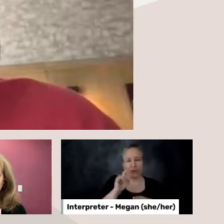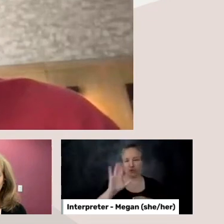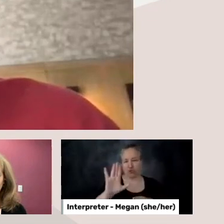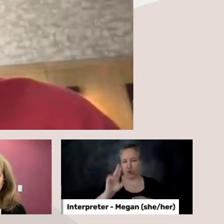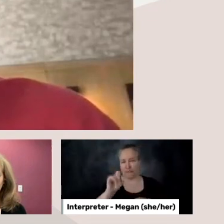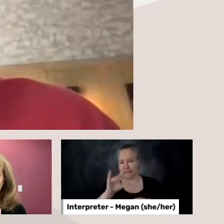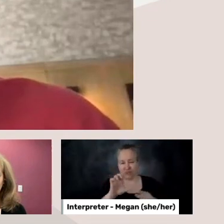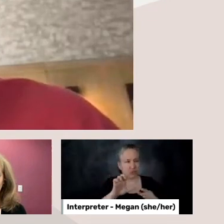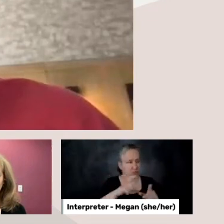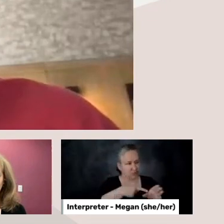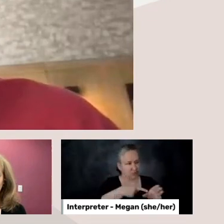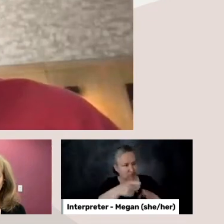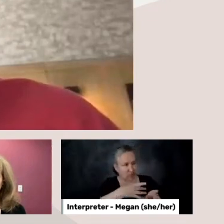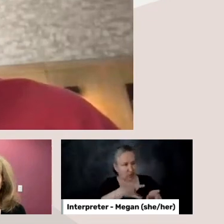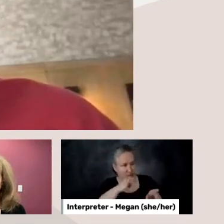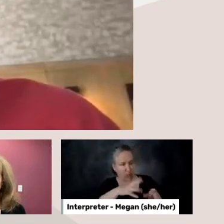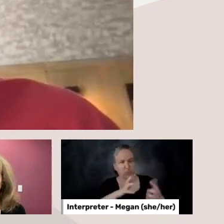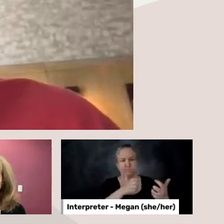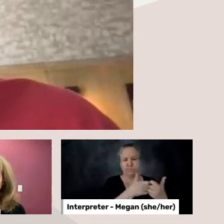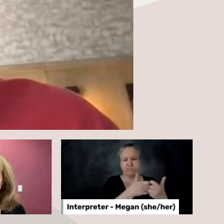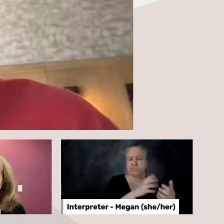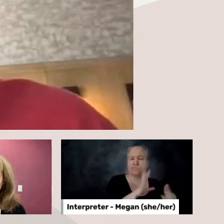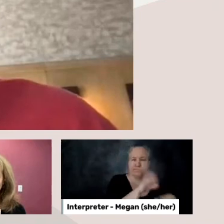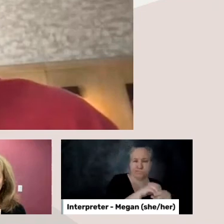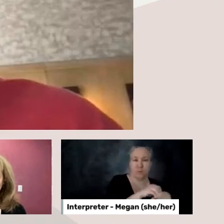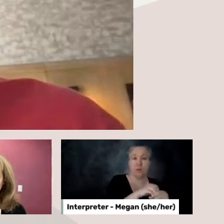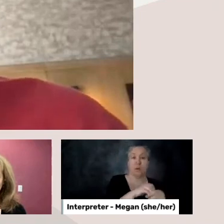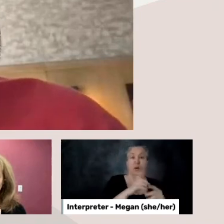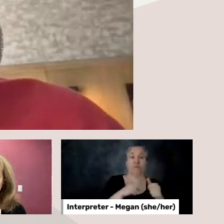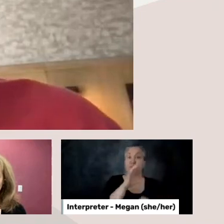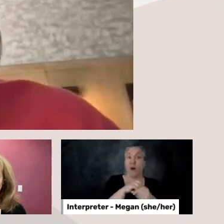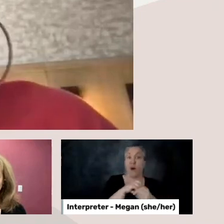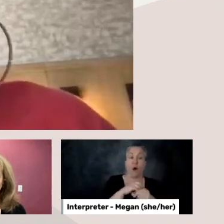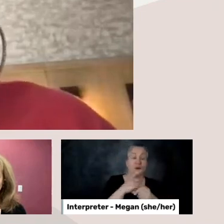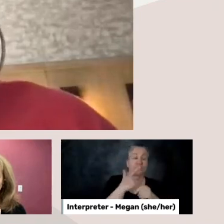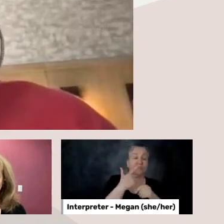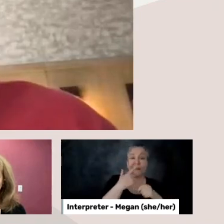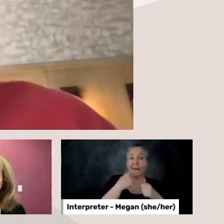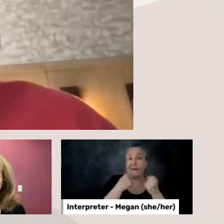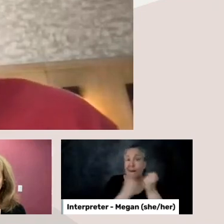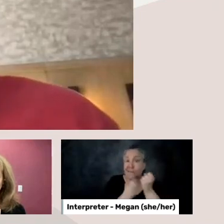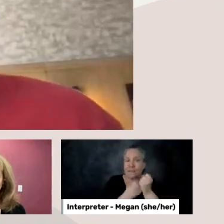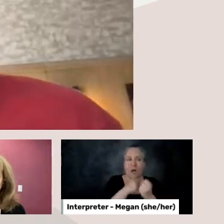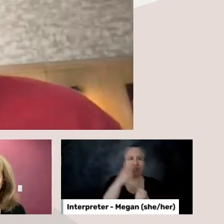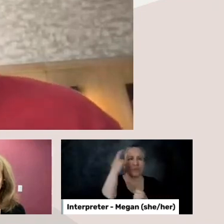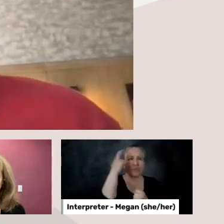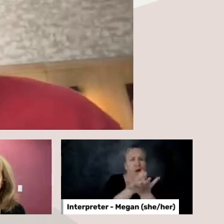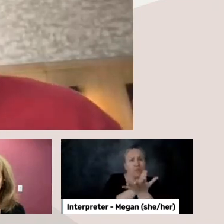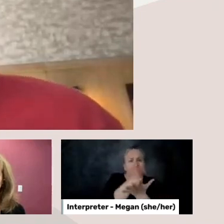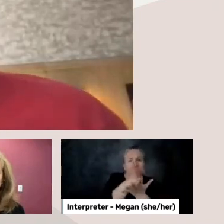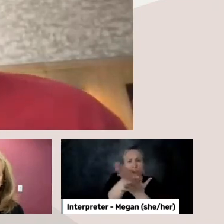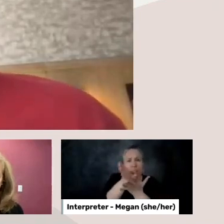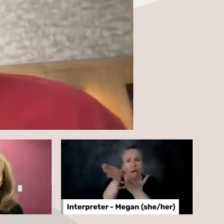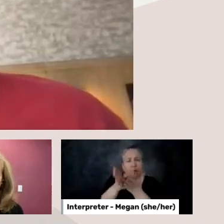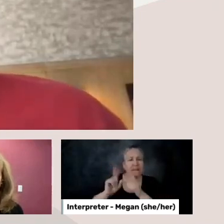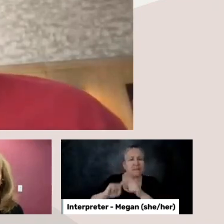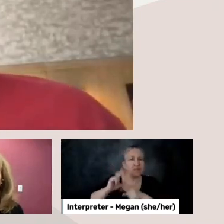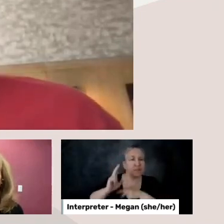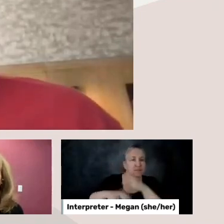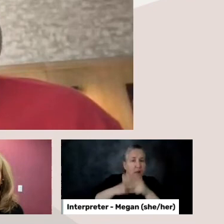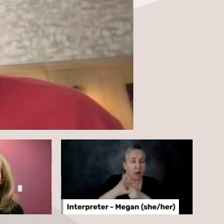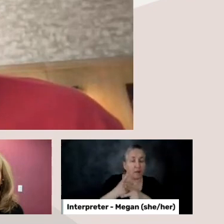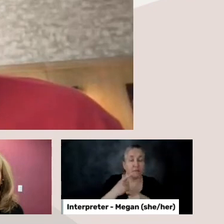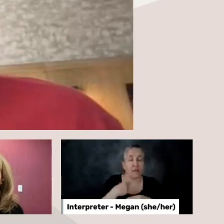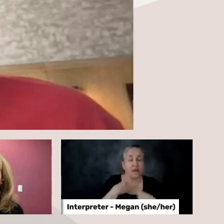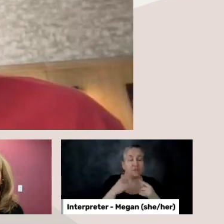is. Because when I first started advocacy, I didn't realize there was research advocacy. Then there's, different kind of advocacy. And I was just like,